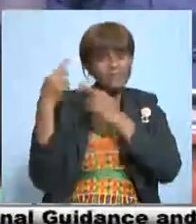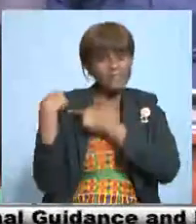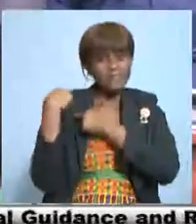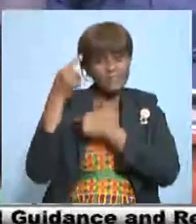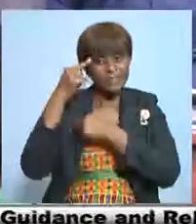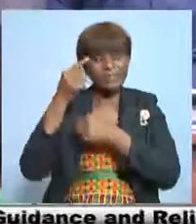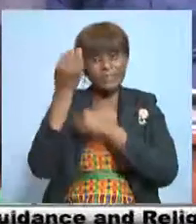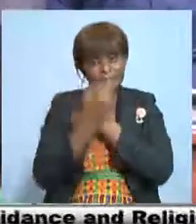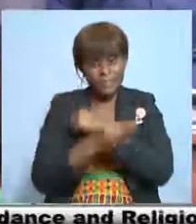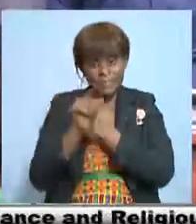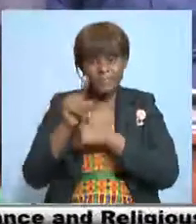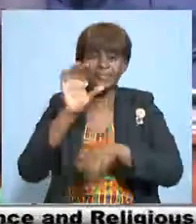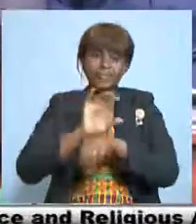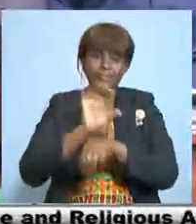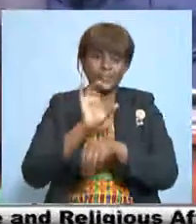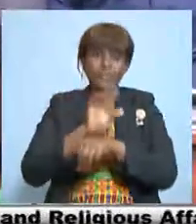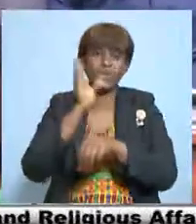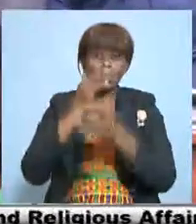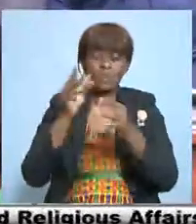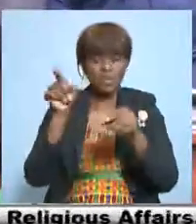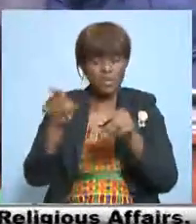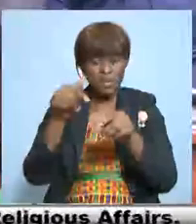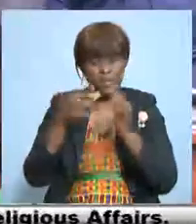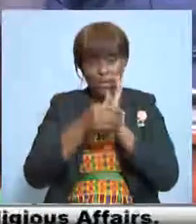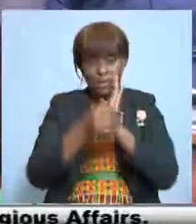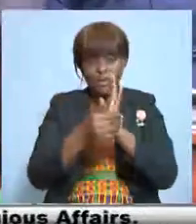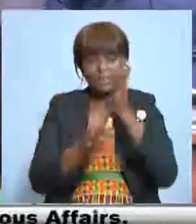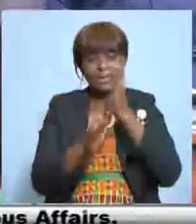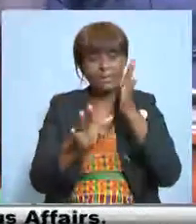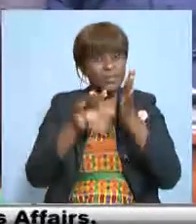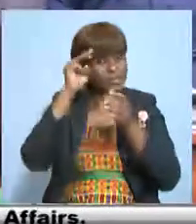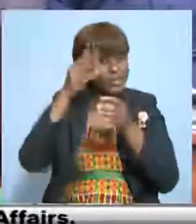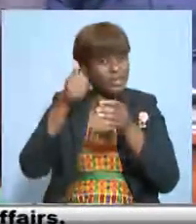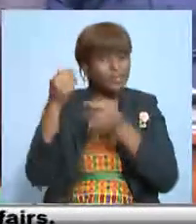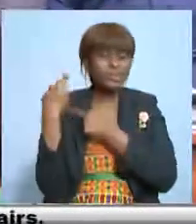of affairs of the church, and it was headed by a deputy minister. In